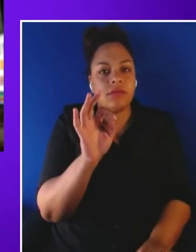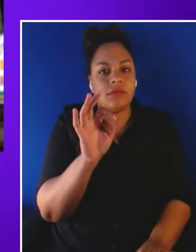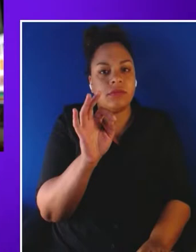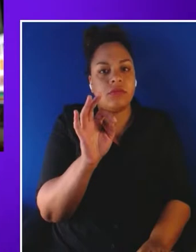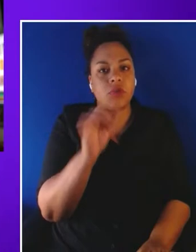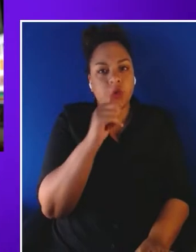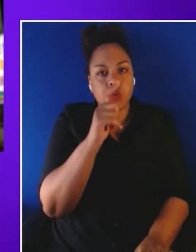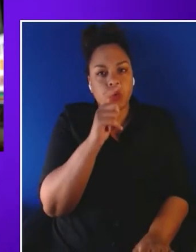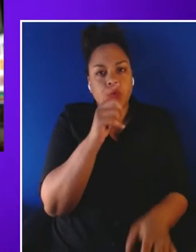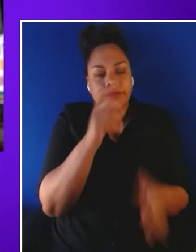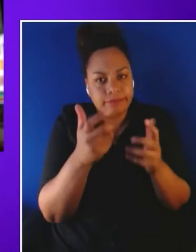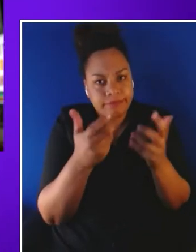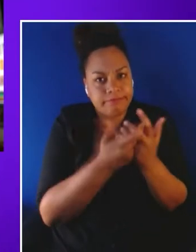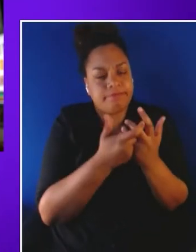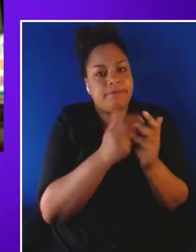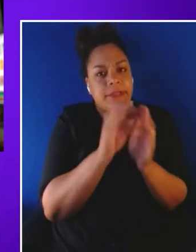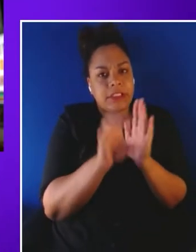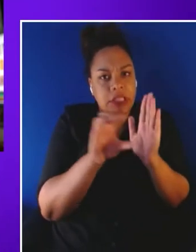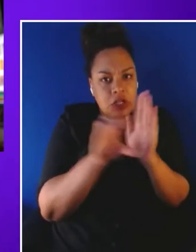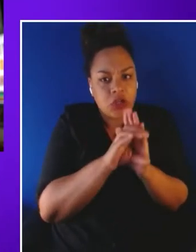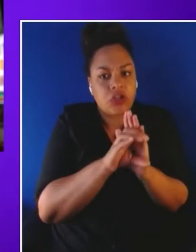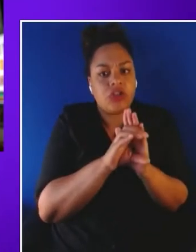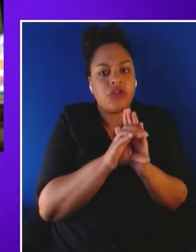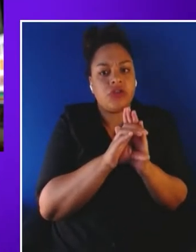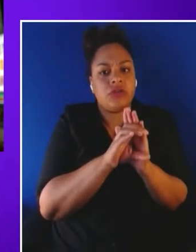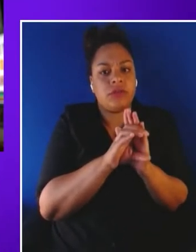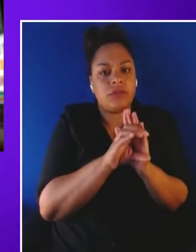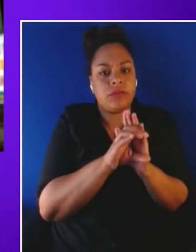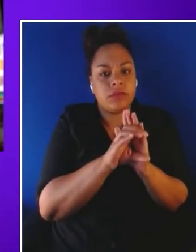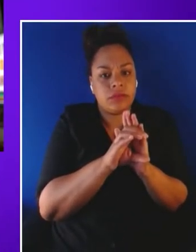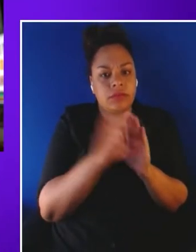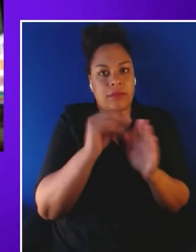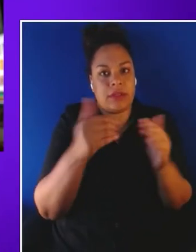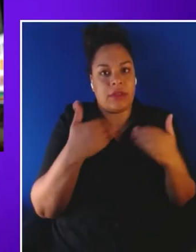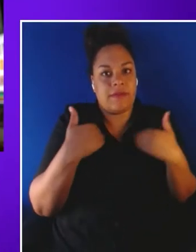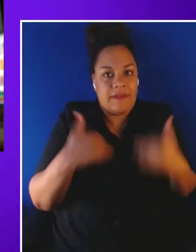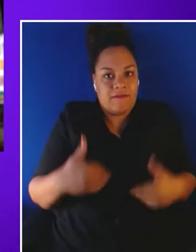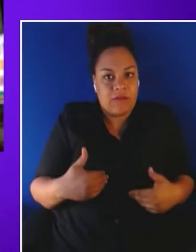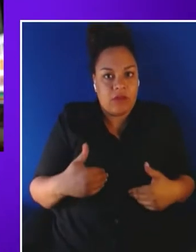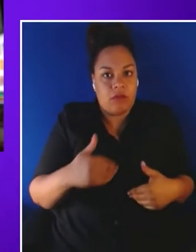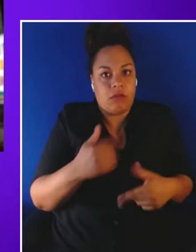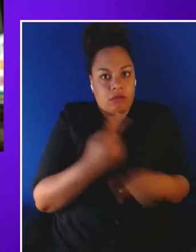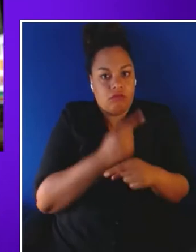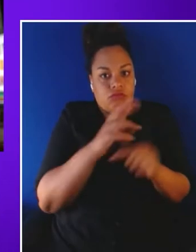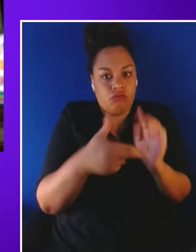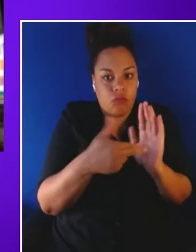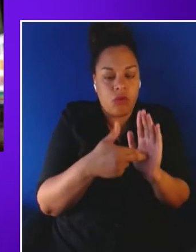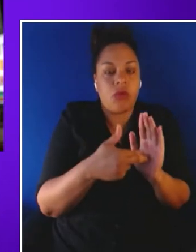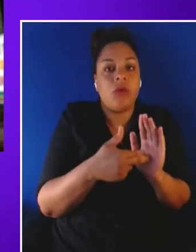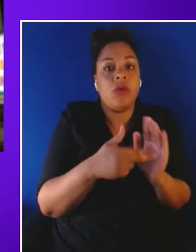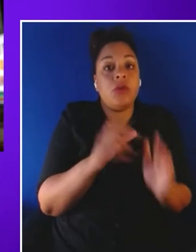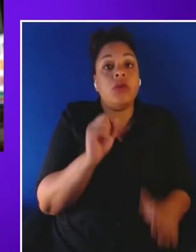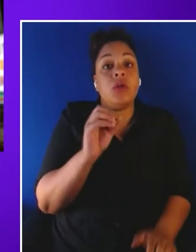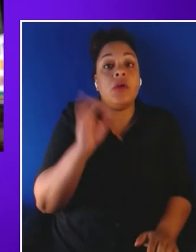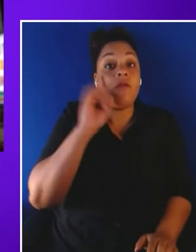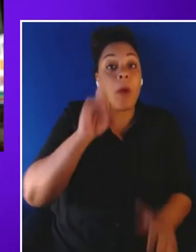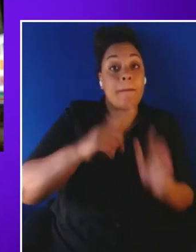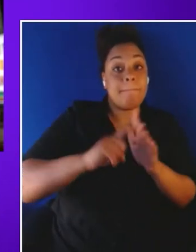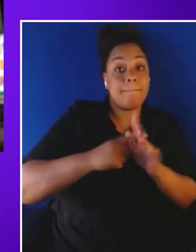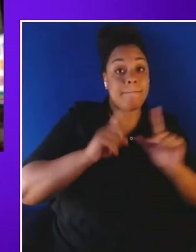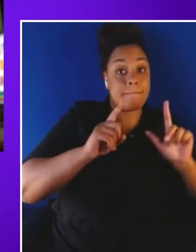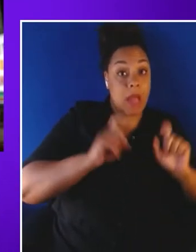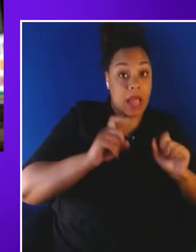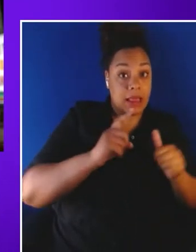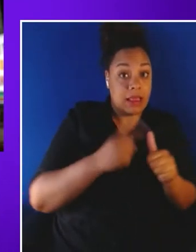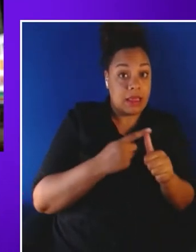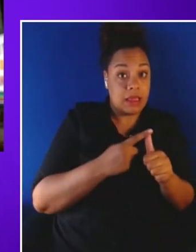character and get the physical role appropriate. So we didn't, for the pilot, we didn't work with a